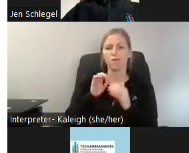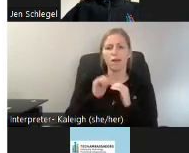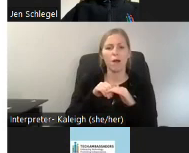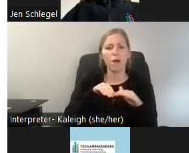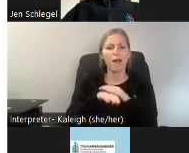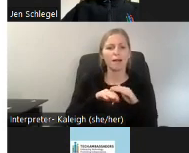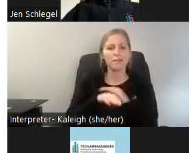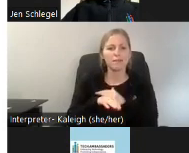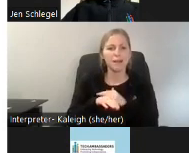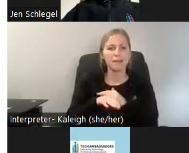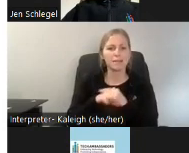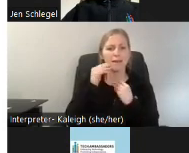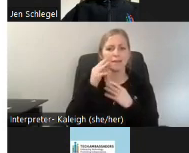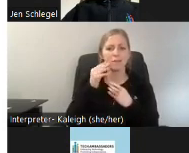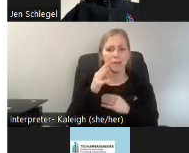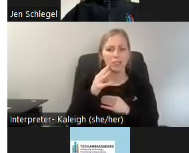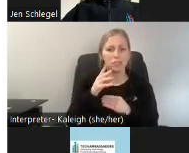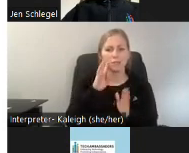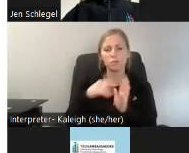quickly.